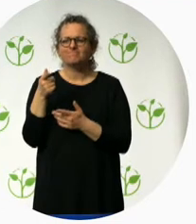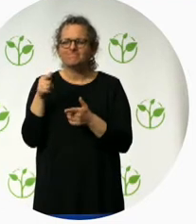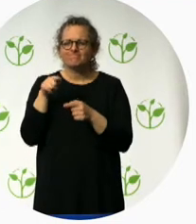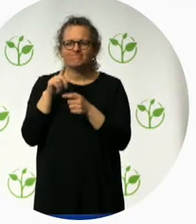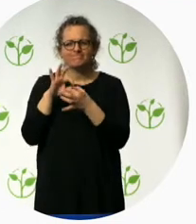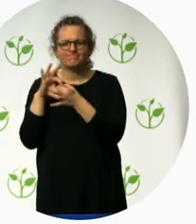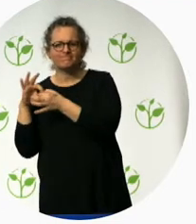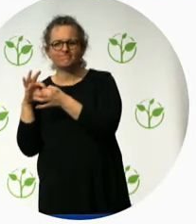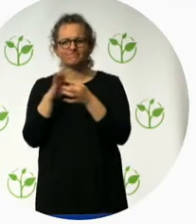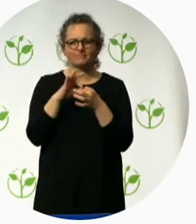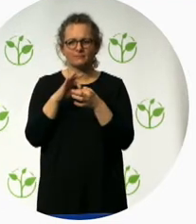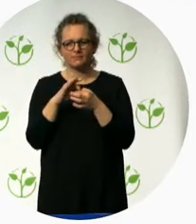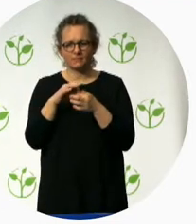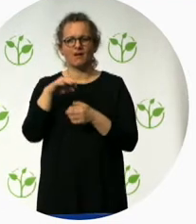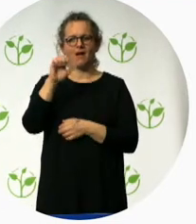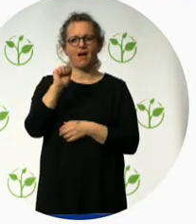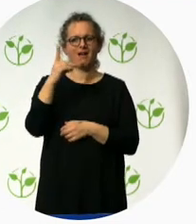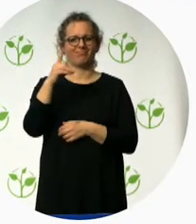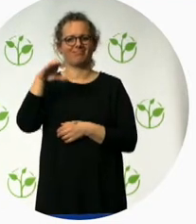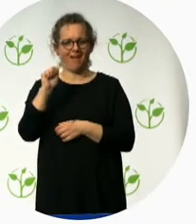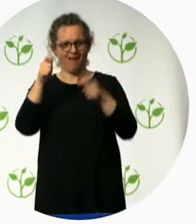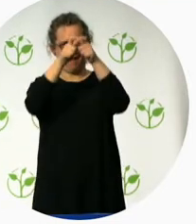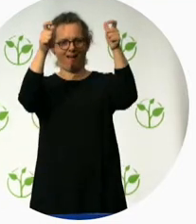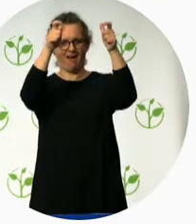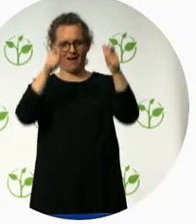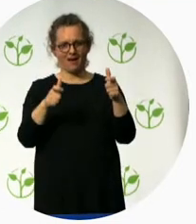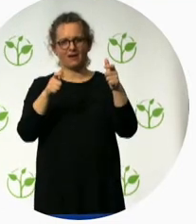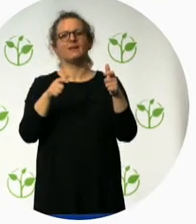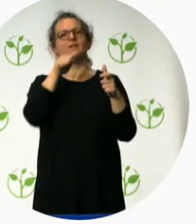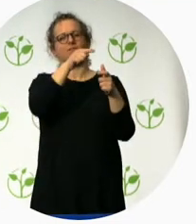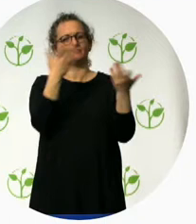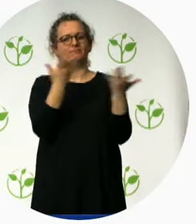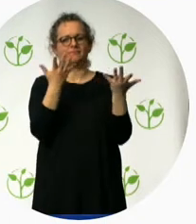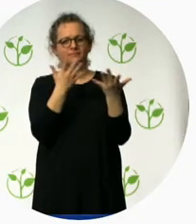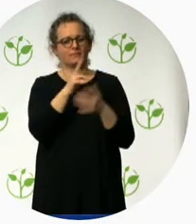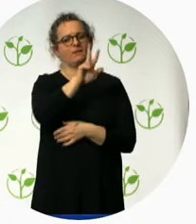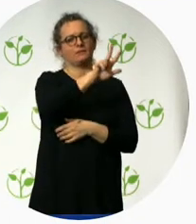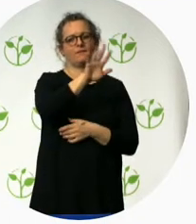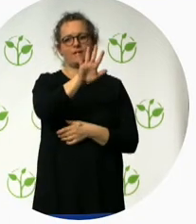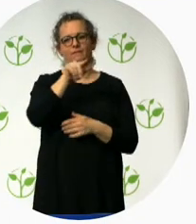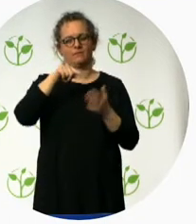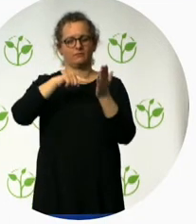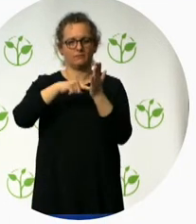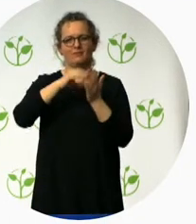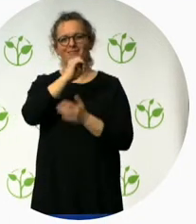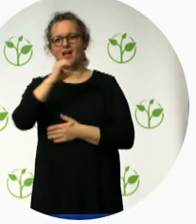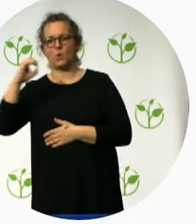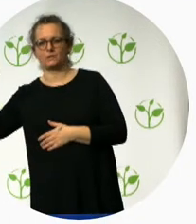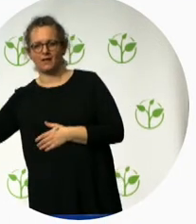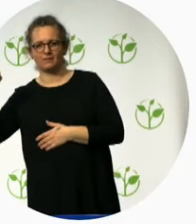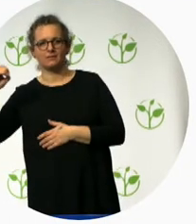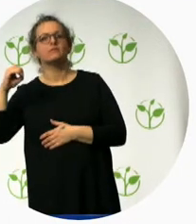of sustainability, the idea is to replicate to the government institute to replicate this